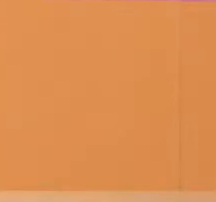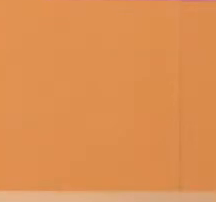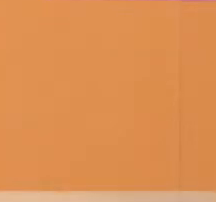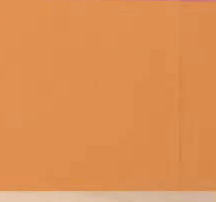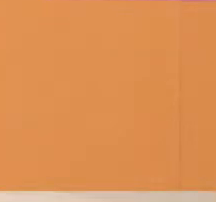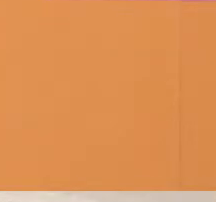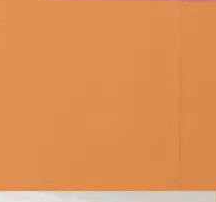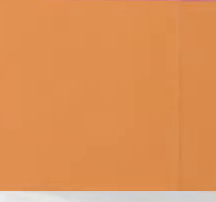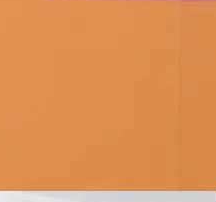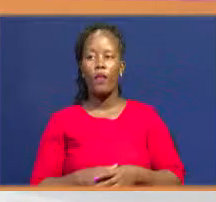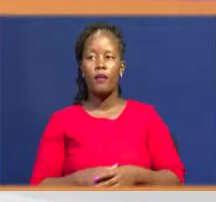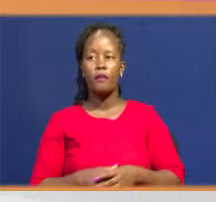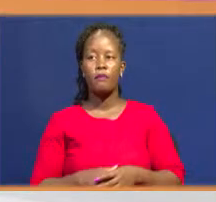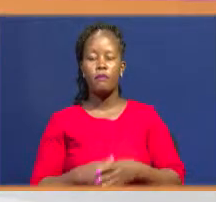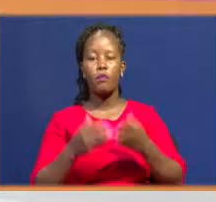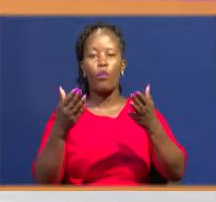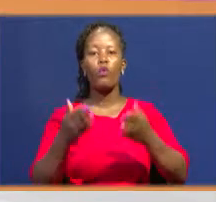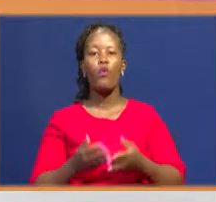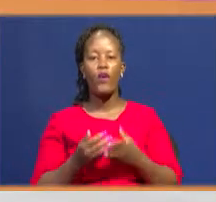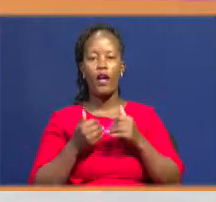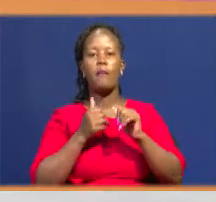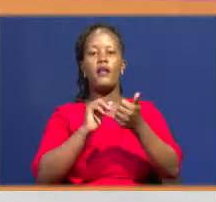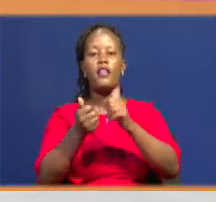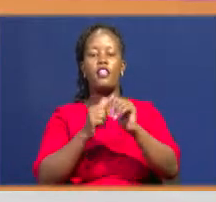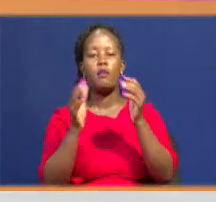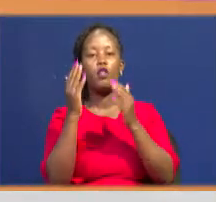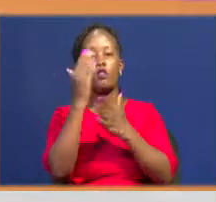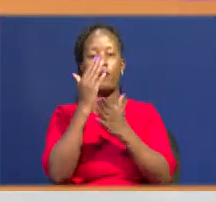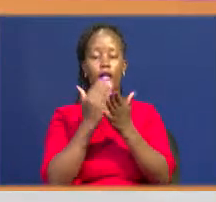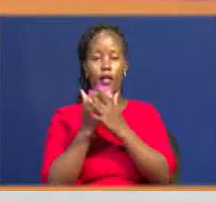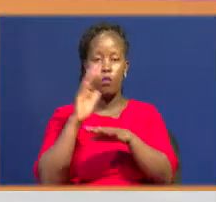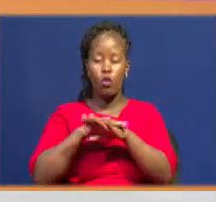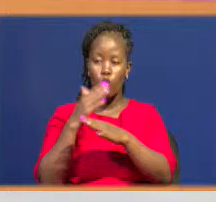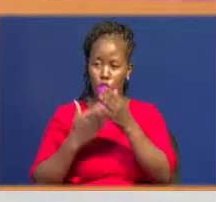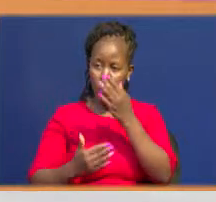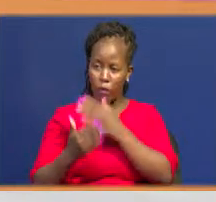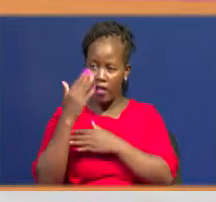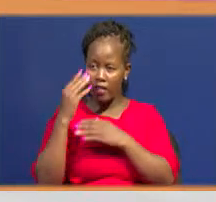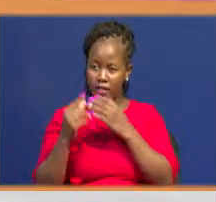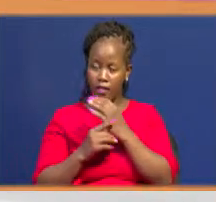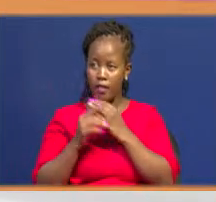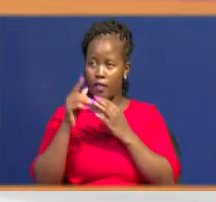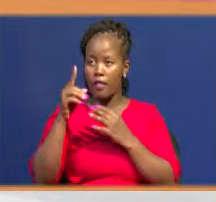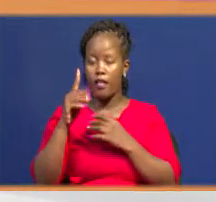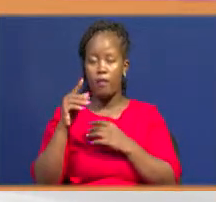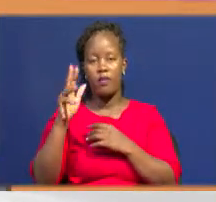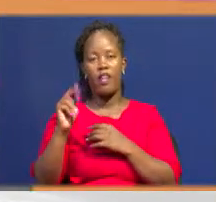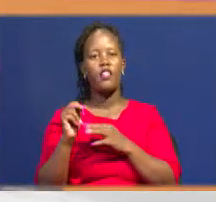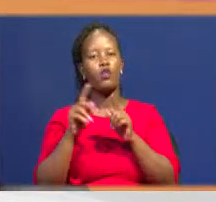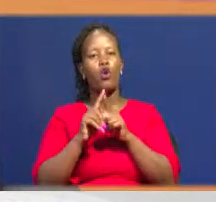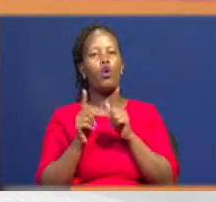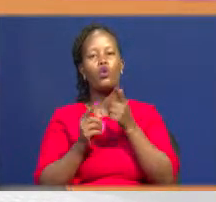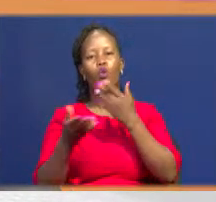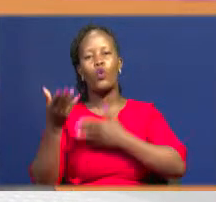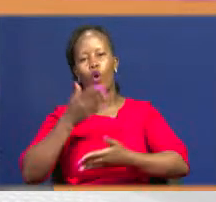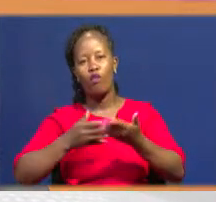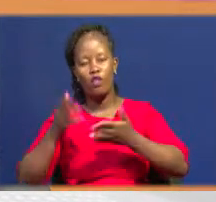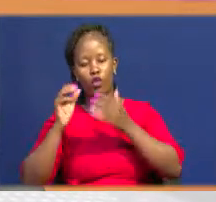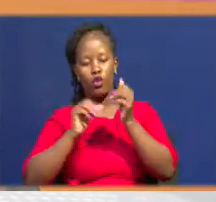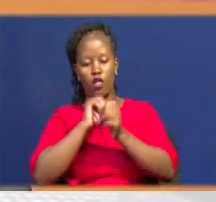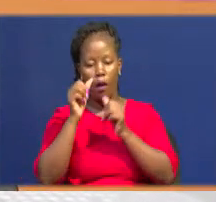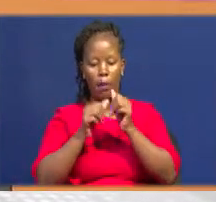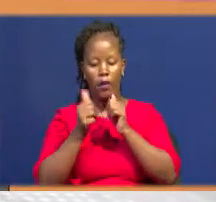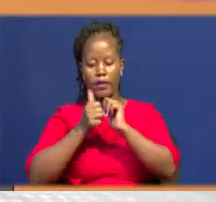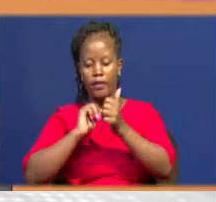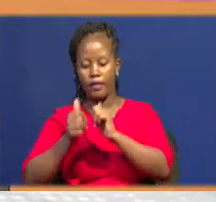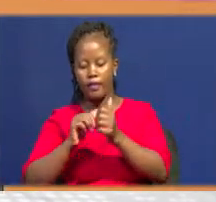Welcome back to Sports Check on this Monday morning. Good morning to you. My name is Daniel Wahome, and it's all conversation around sports and also